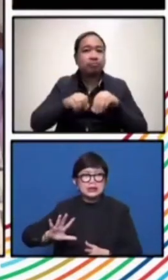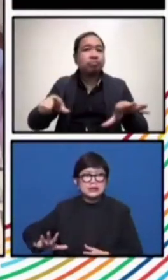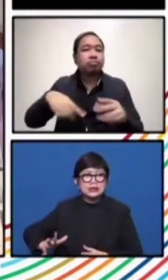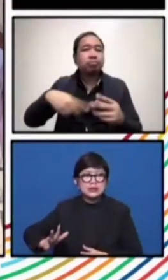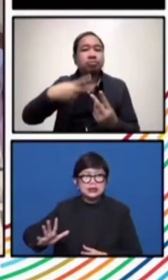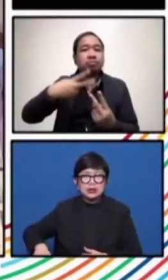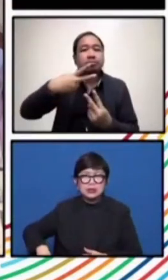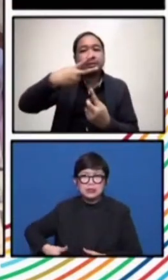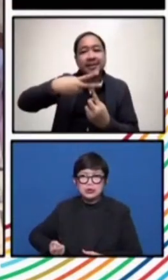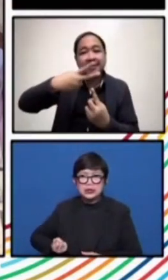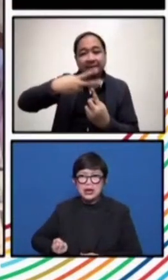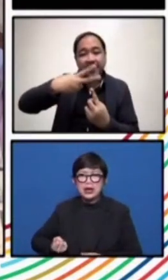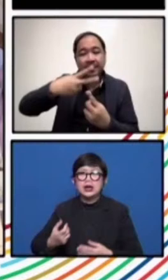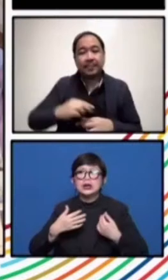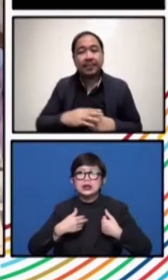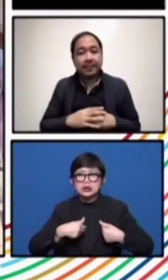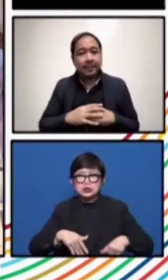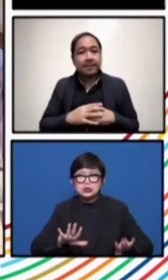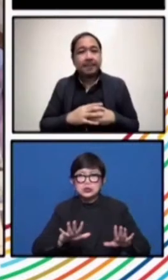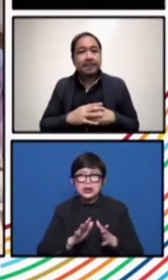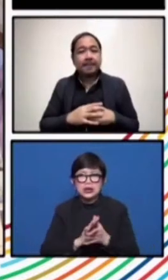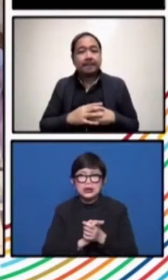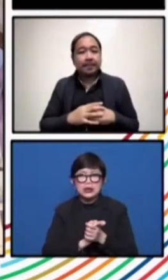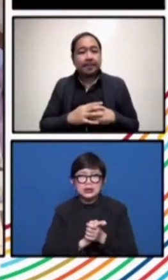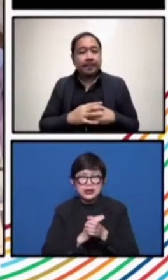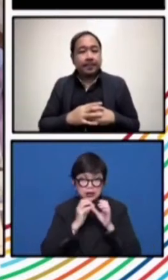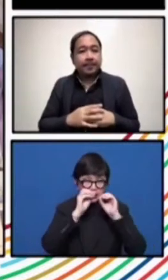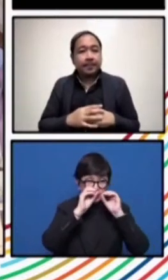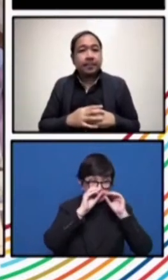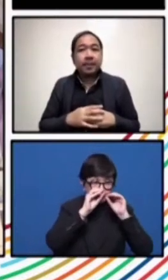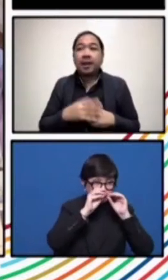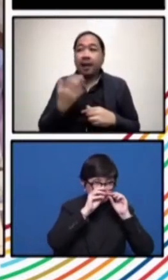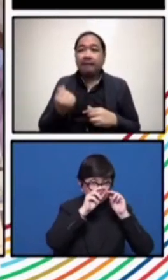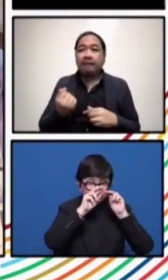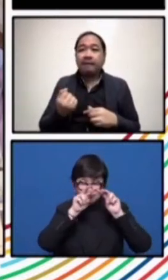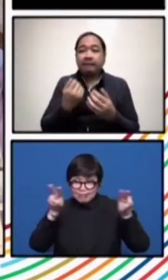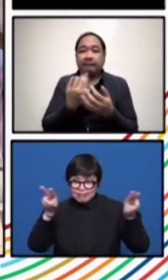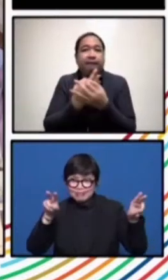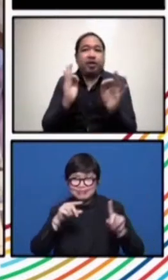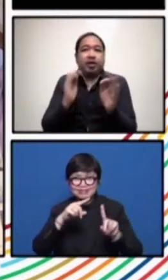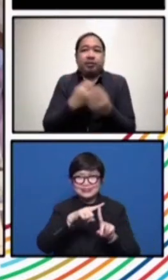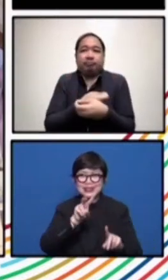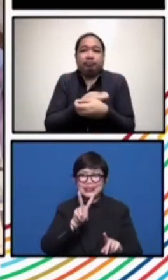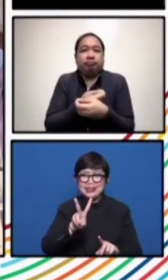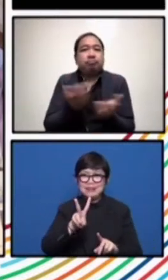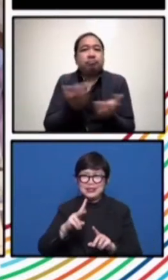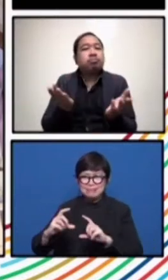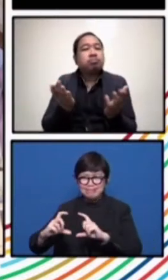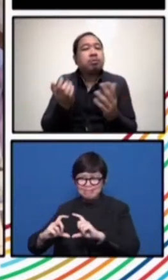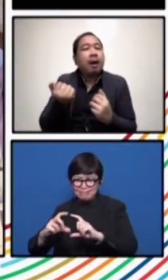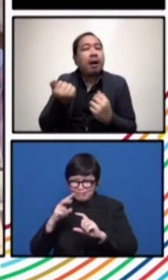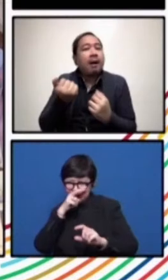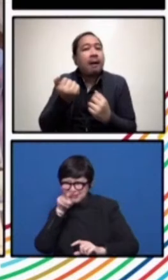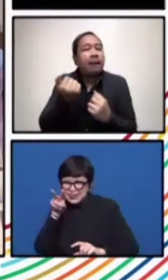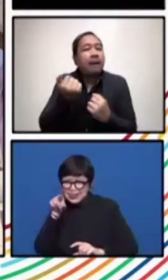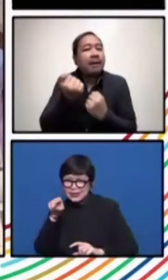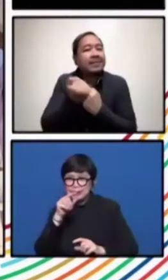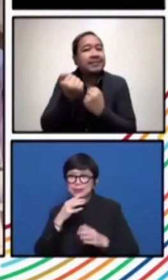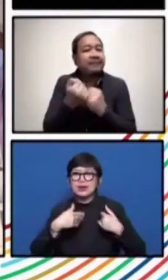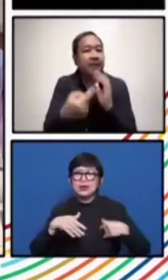TV channel set to appropriate accessible device is free of a child in Cambodia from